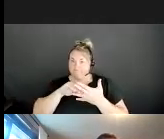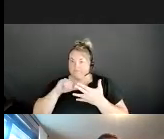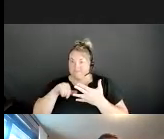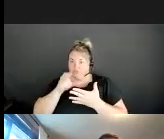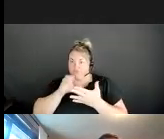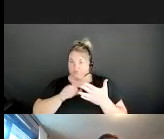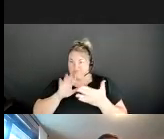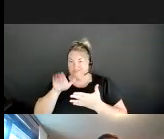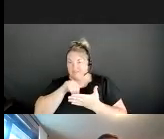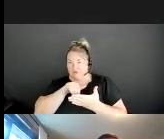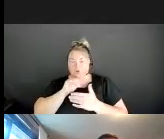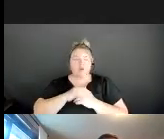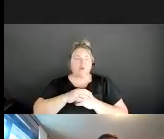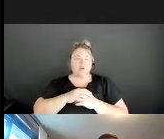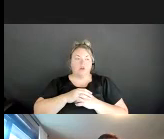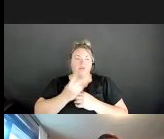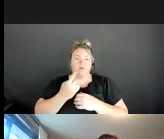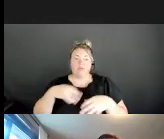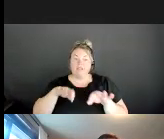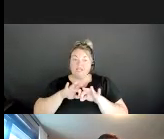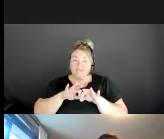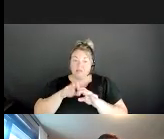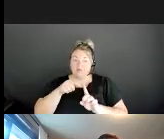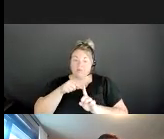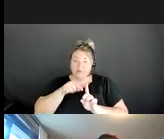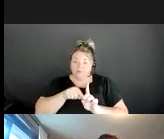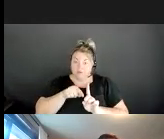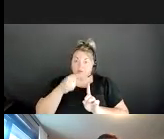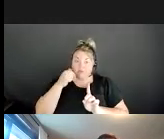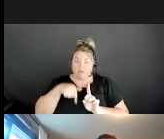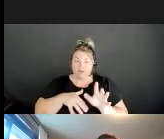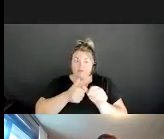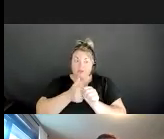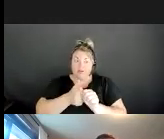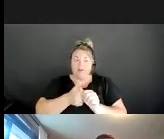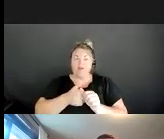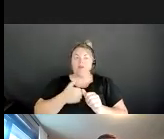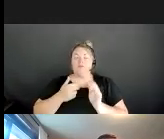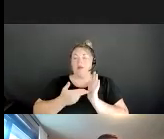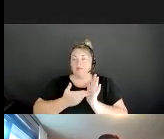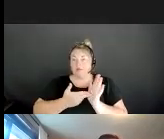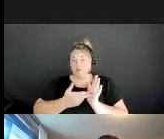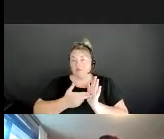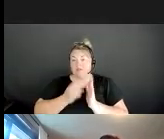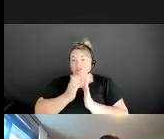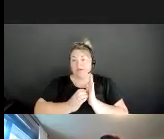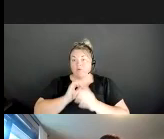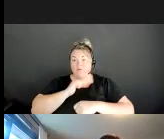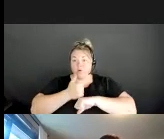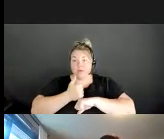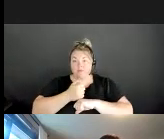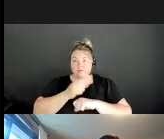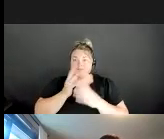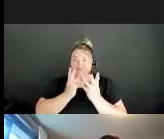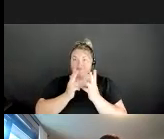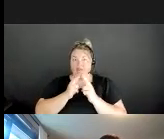real significant efforts that we made in this update was to make sure that the chapter formatting was really cohesive for